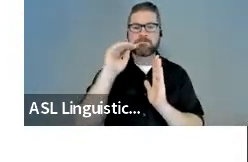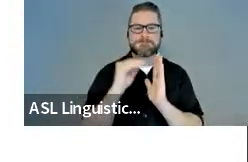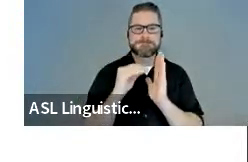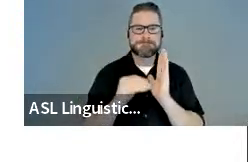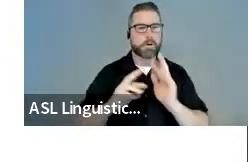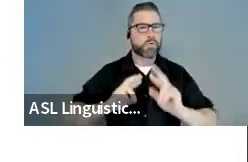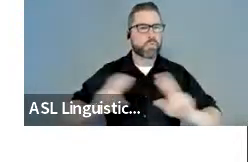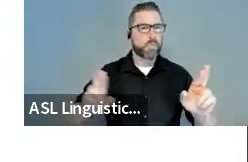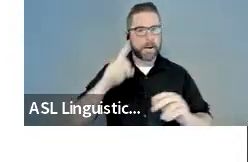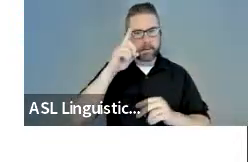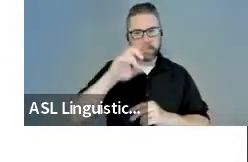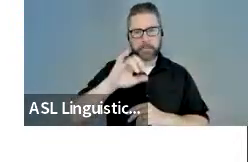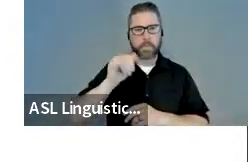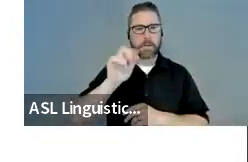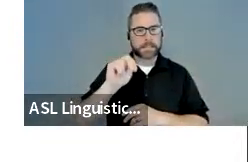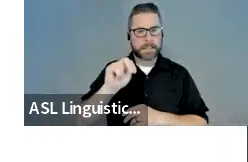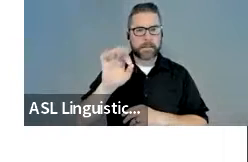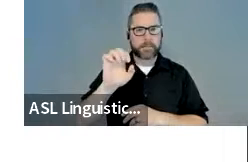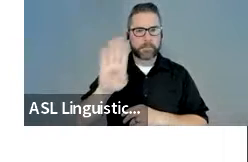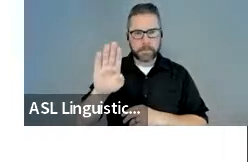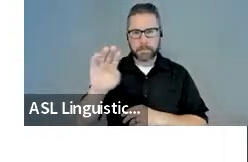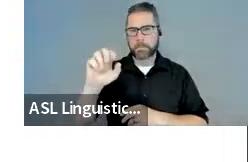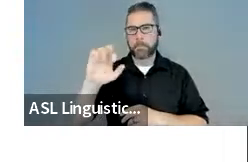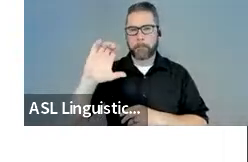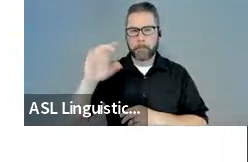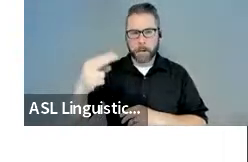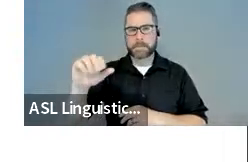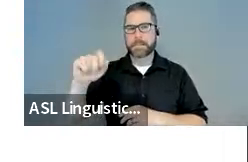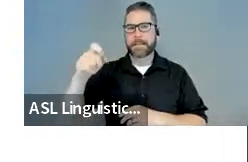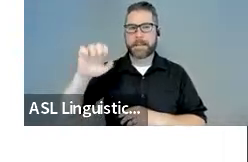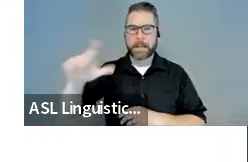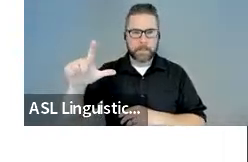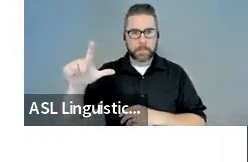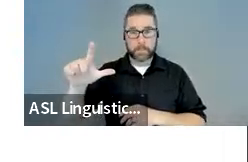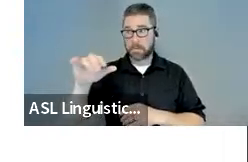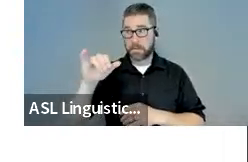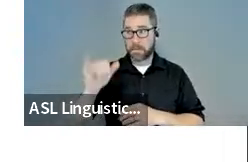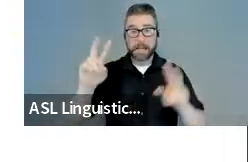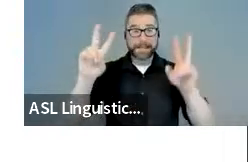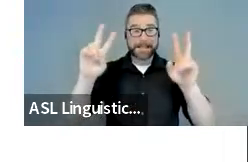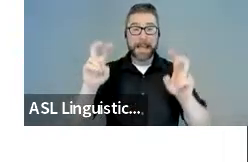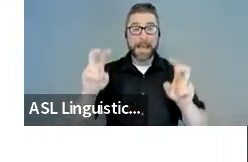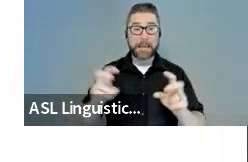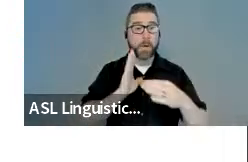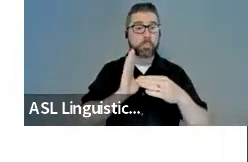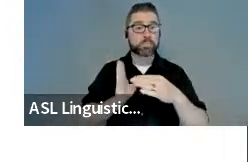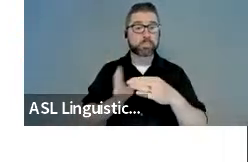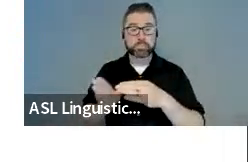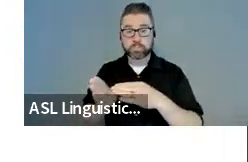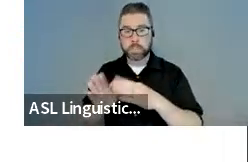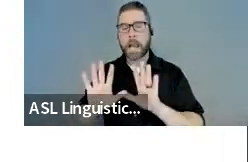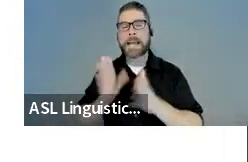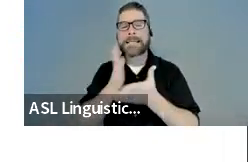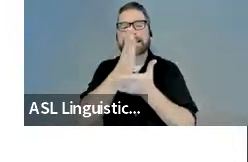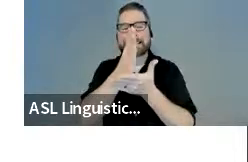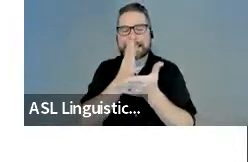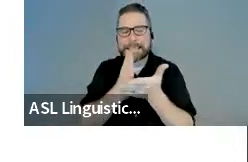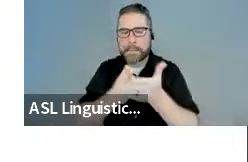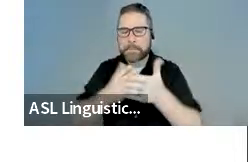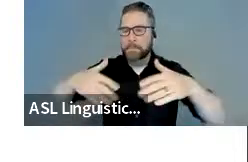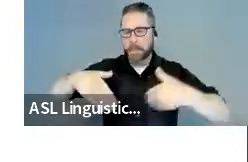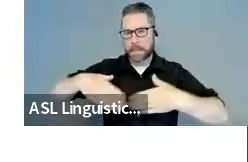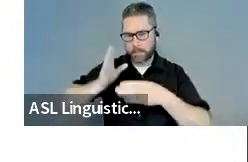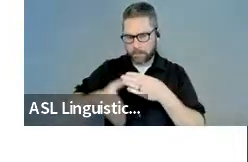and April. And now we've wrapped up those topics. However, we haven't finished some of them, so they will be part of the